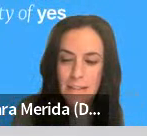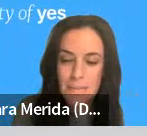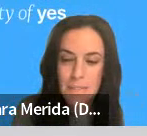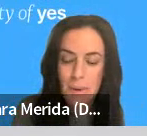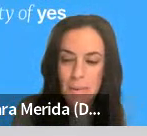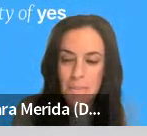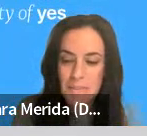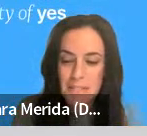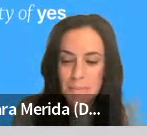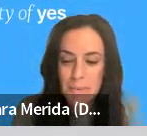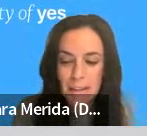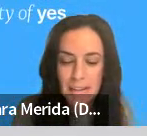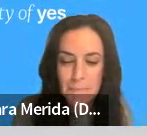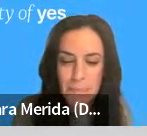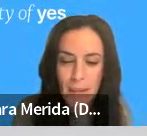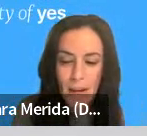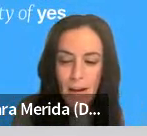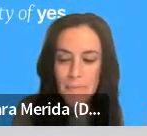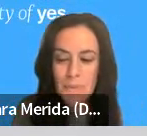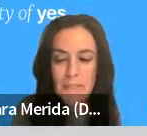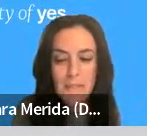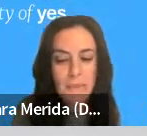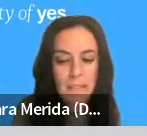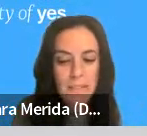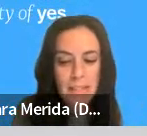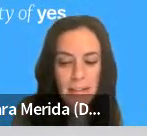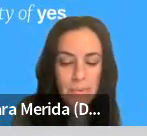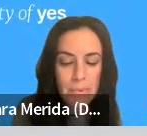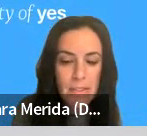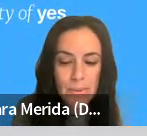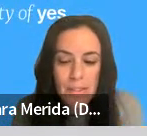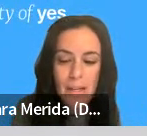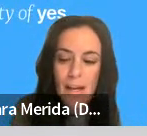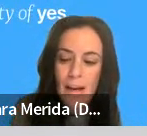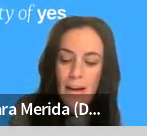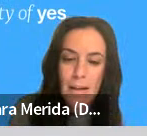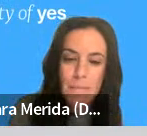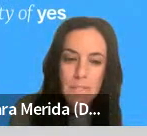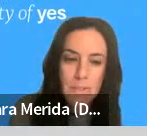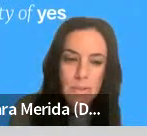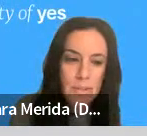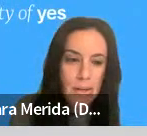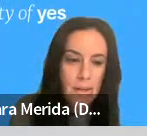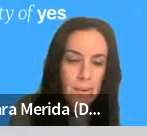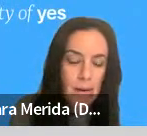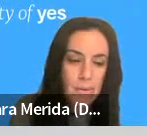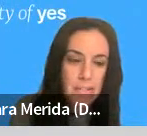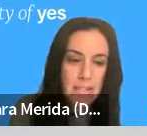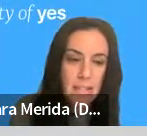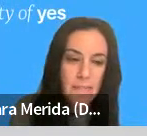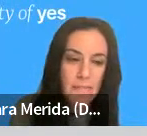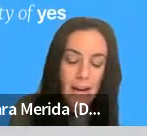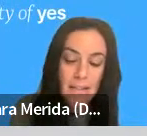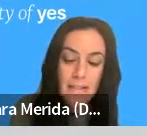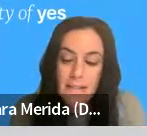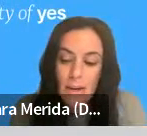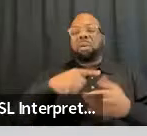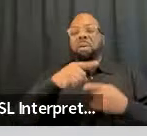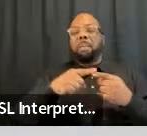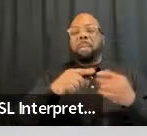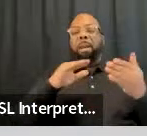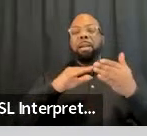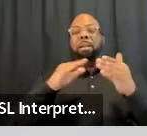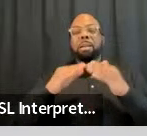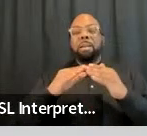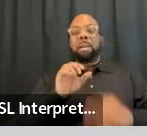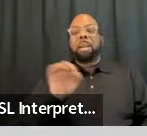at the Department of City Planning. I'm thrilled to be here tonight with you to talk about the City of Yes